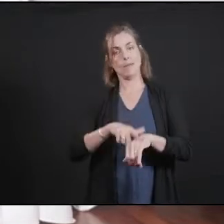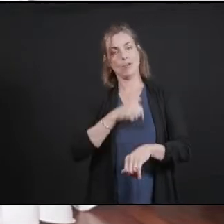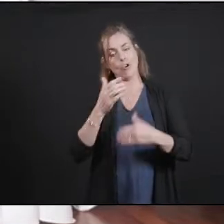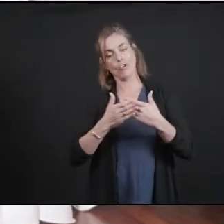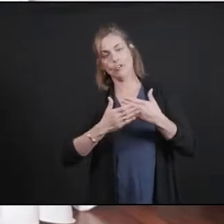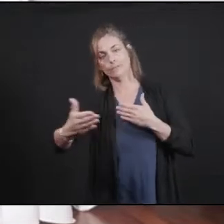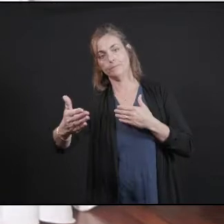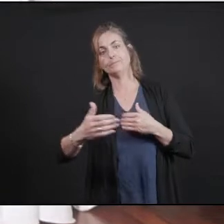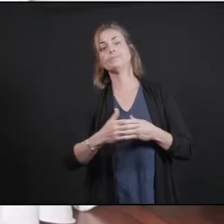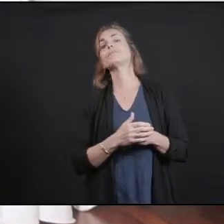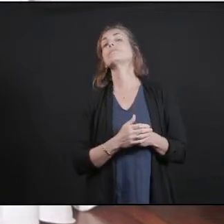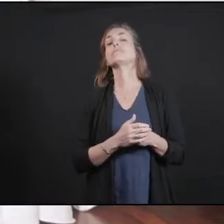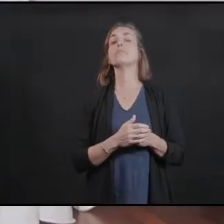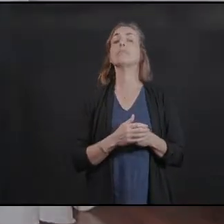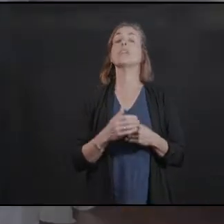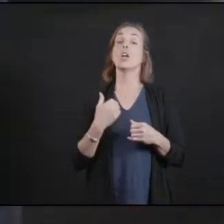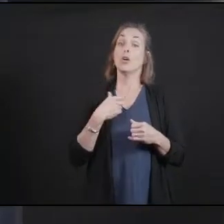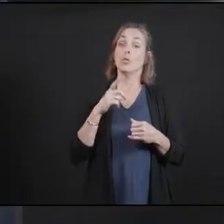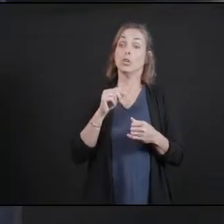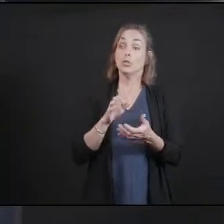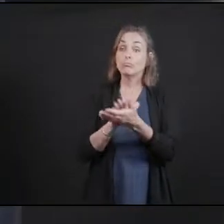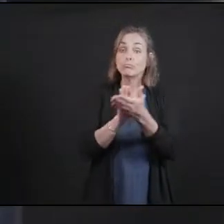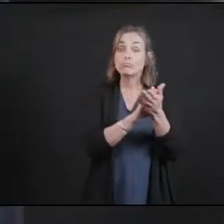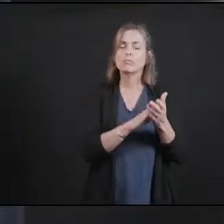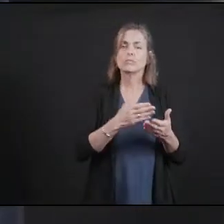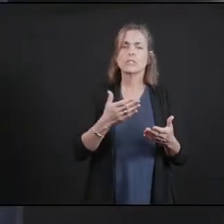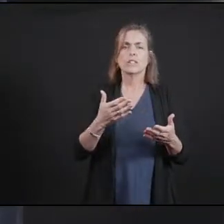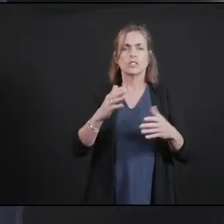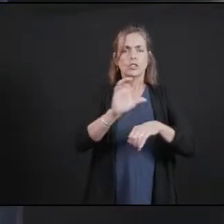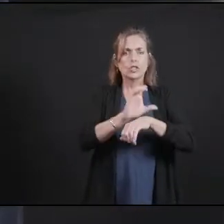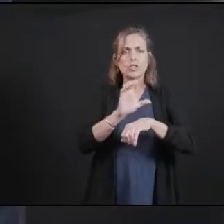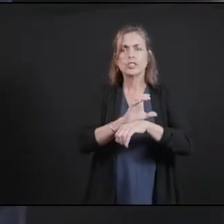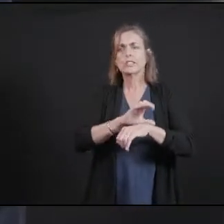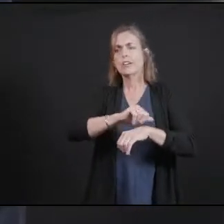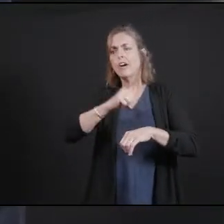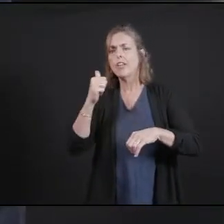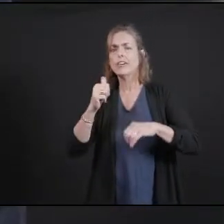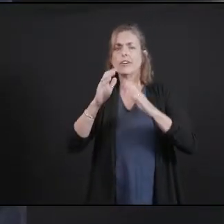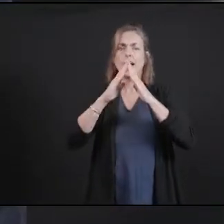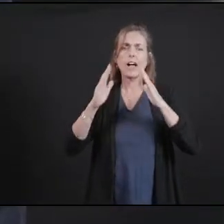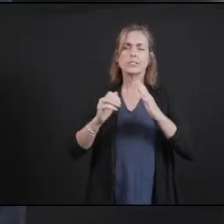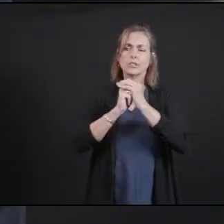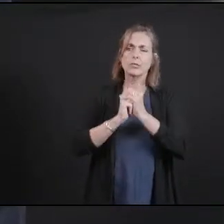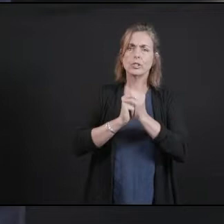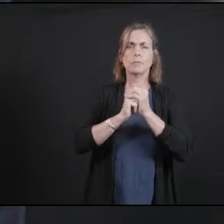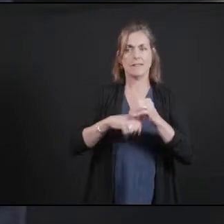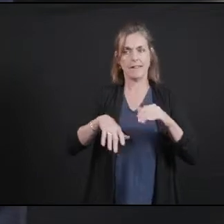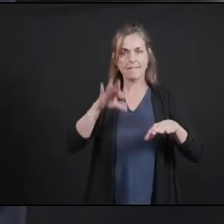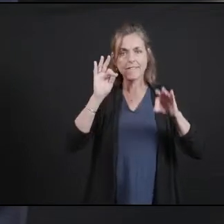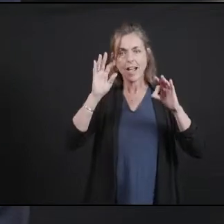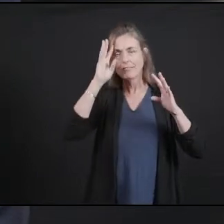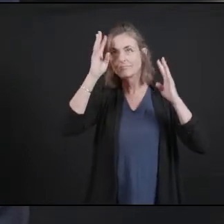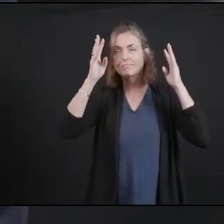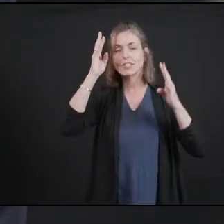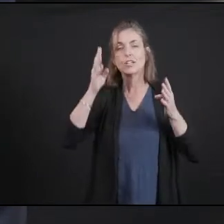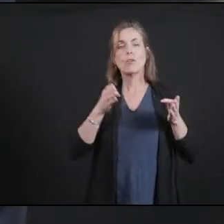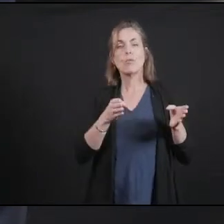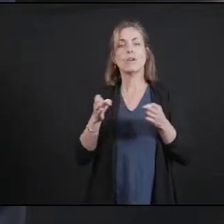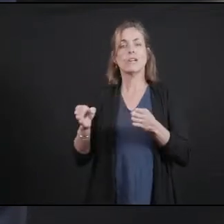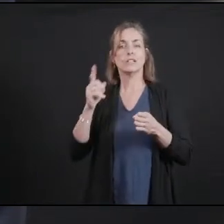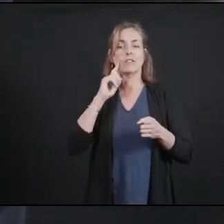of worship must remain closed during this stay-at-home period and this stay-at-home order, at least